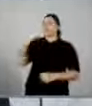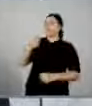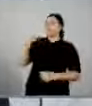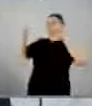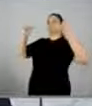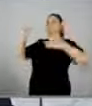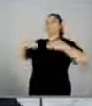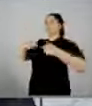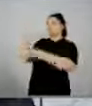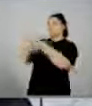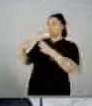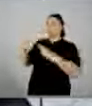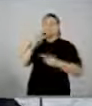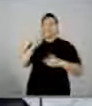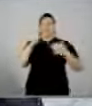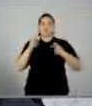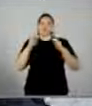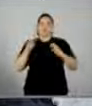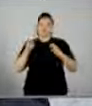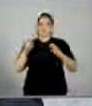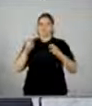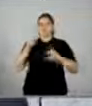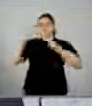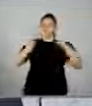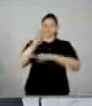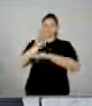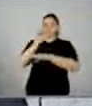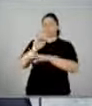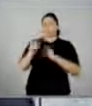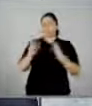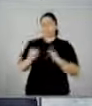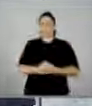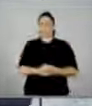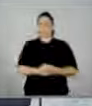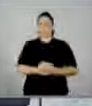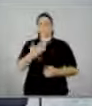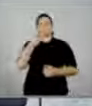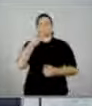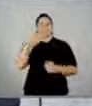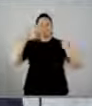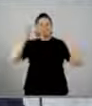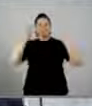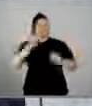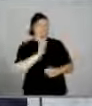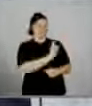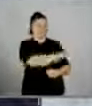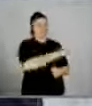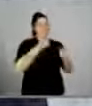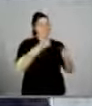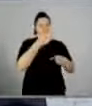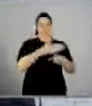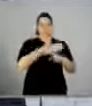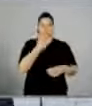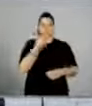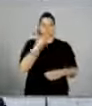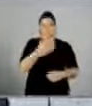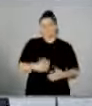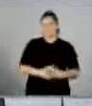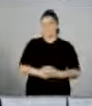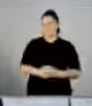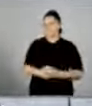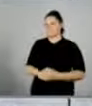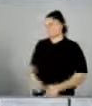day. So we're going to move away from those issues. Professor Skerritt, thank you to you and all your team. You're doing a great job. Thank you very much. You said